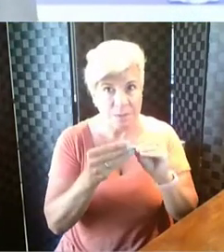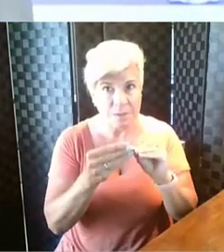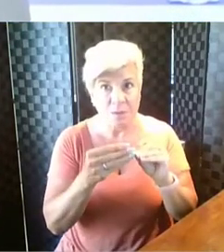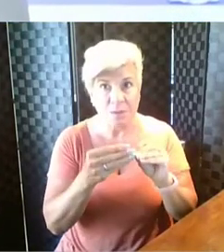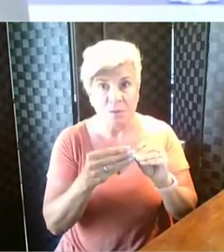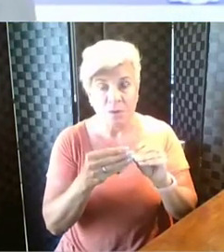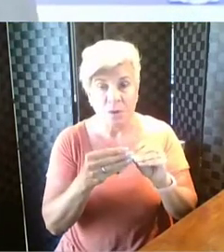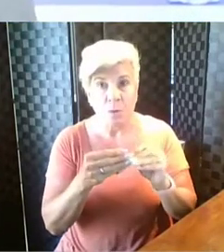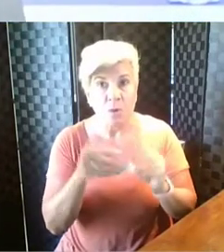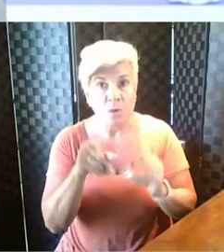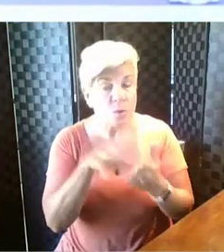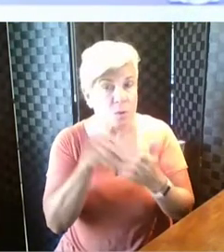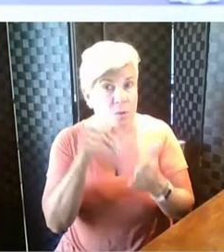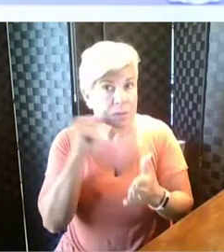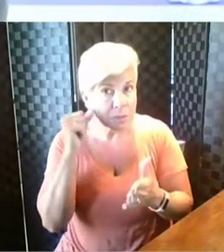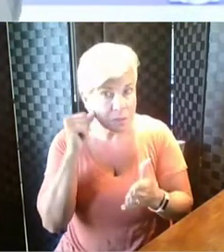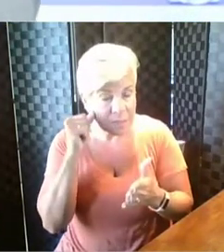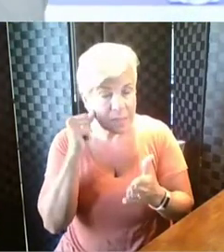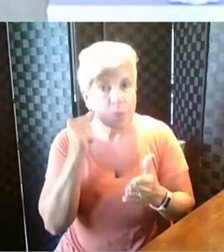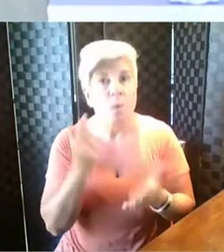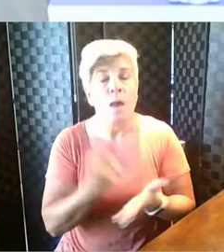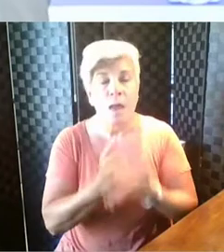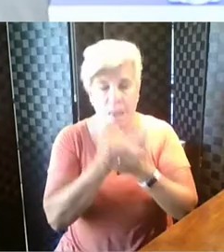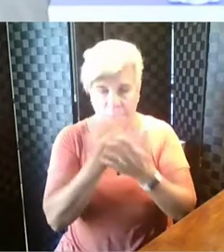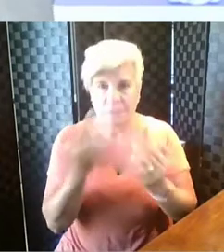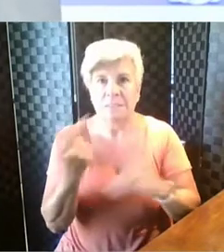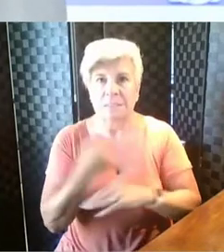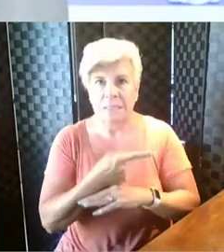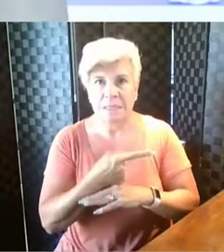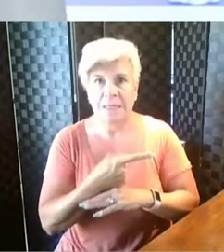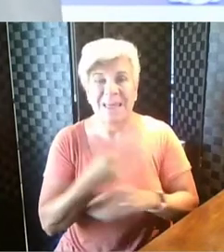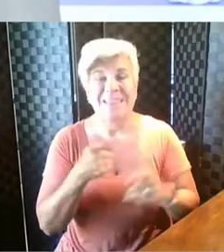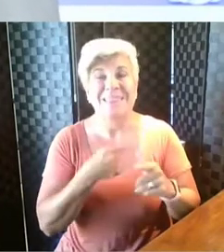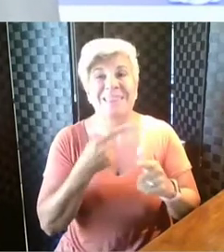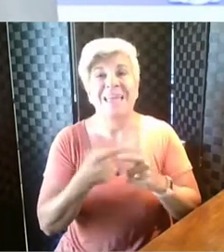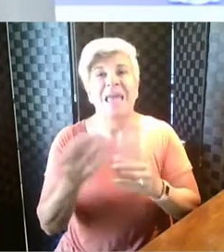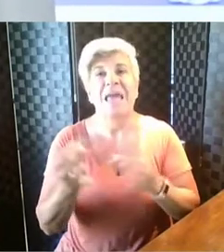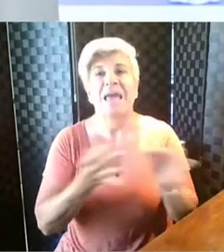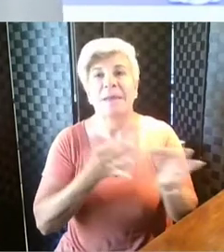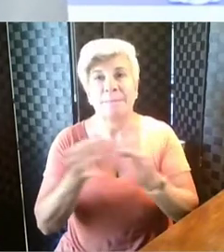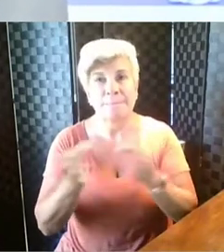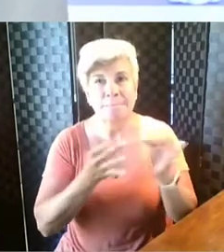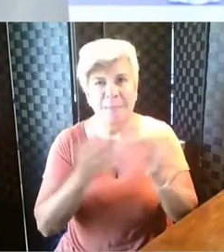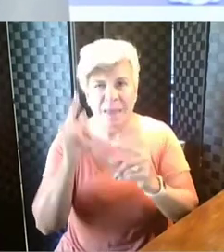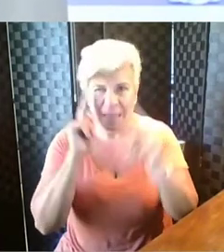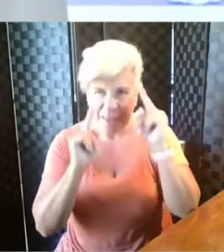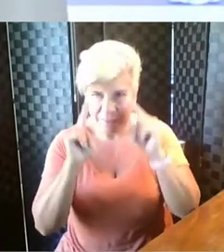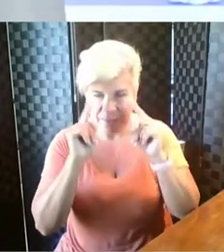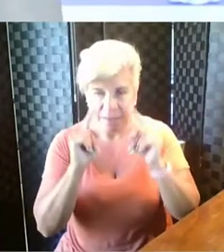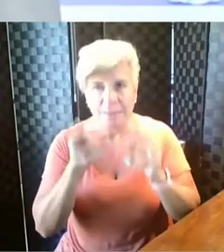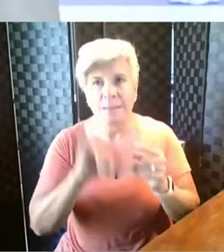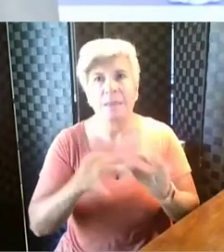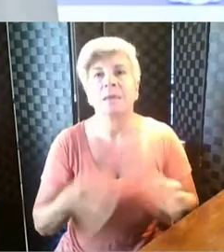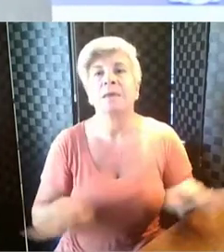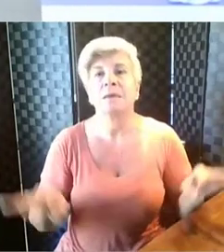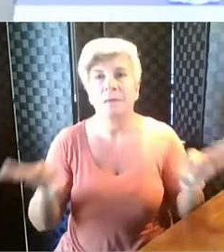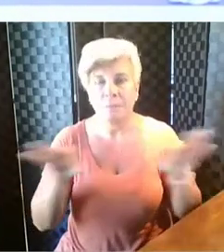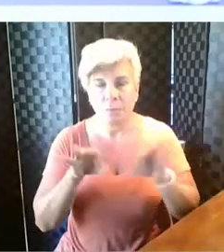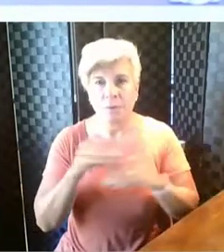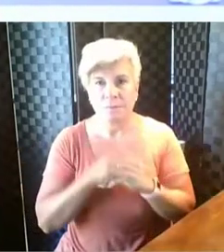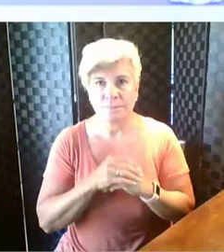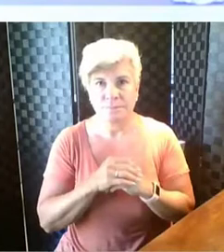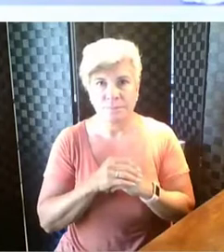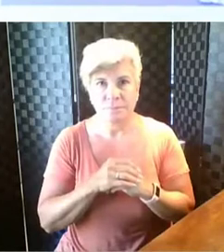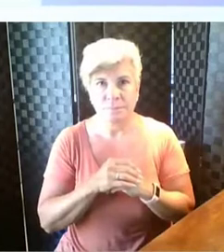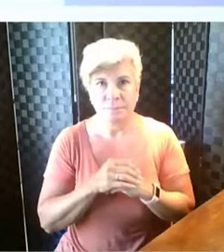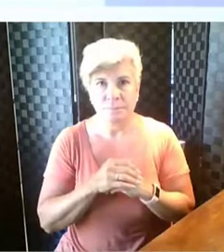really handy with what we're going to do today. And then, this is our big one, we need to be able to explain our thinking. Okay? All right,